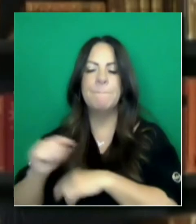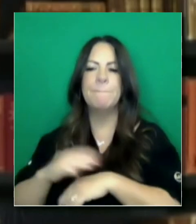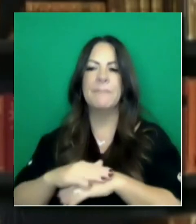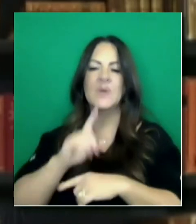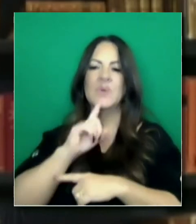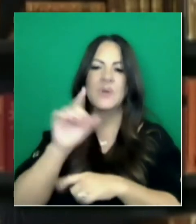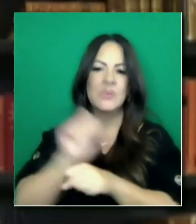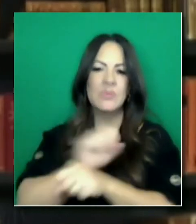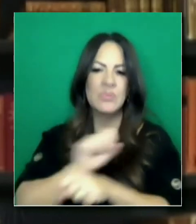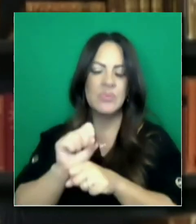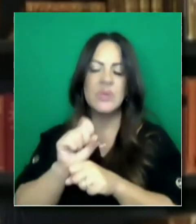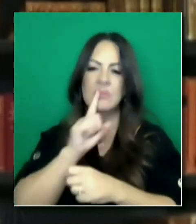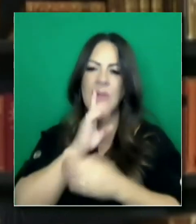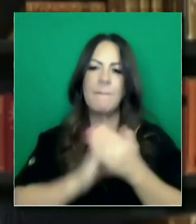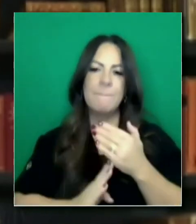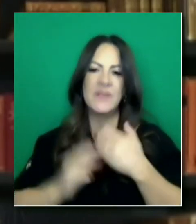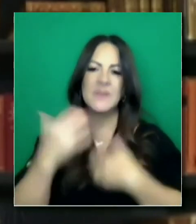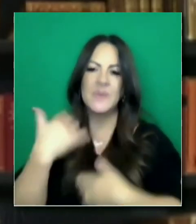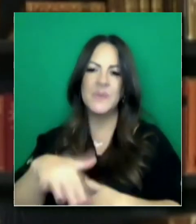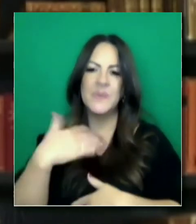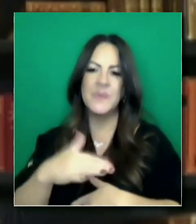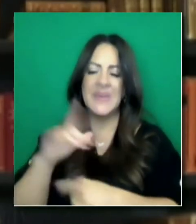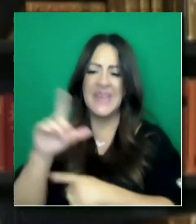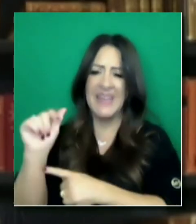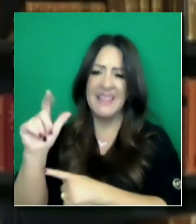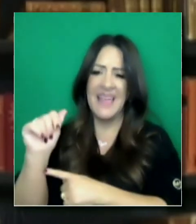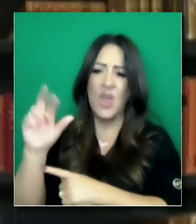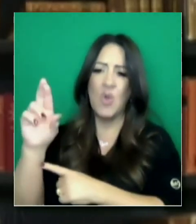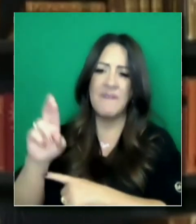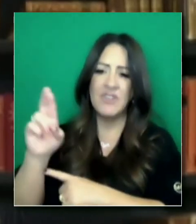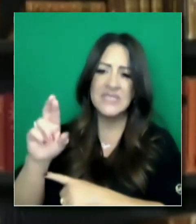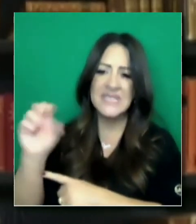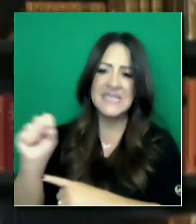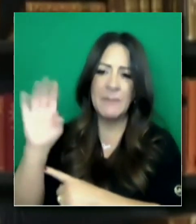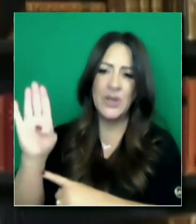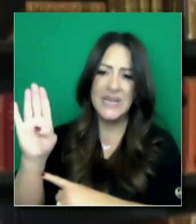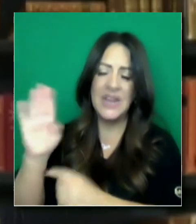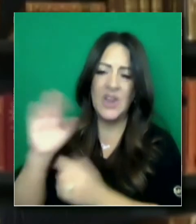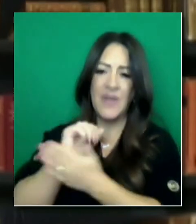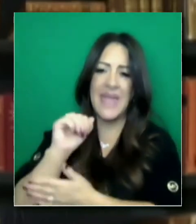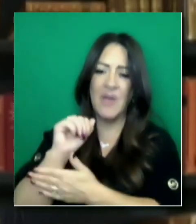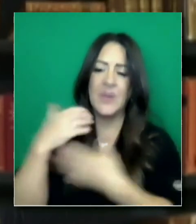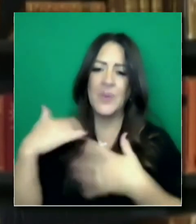certain parts of the state, particularly Los Angeles, Riverside, and San Bernardino County.